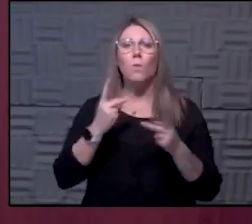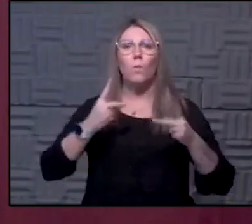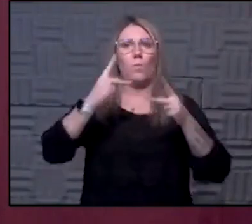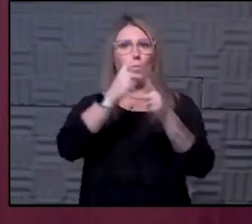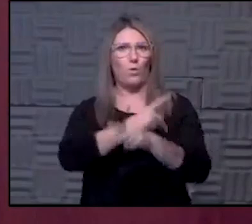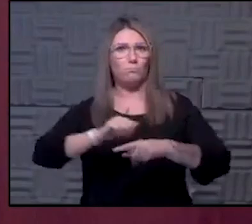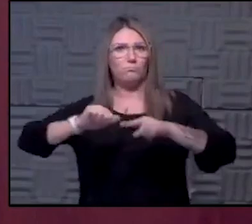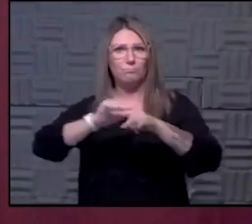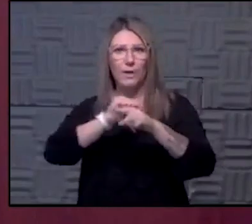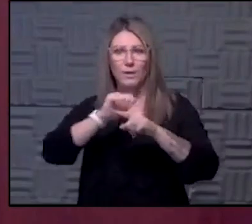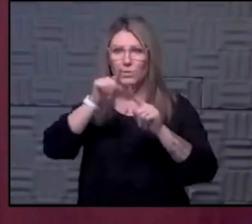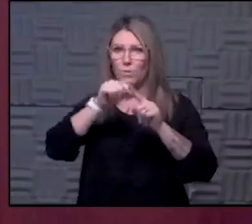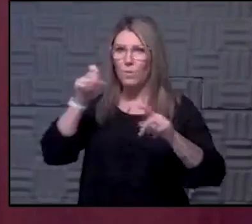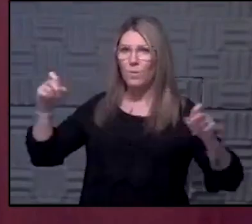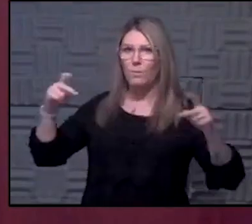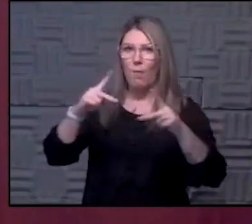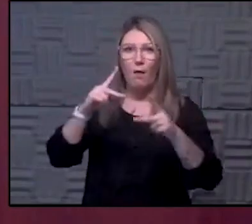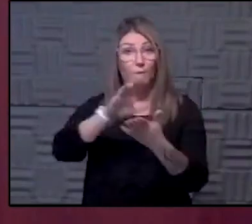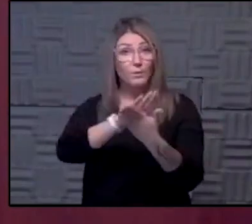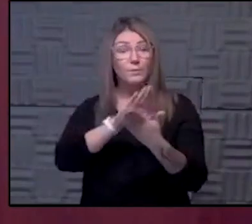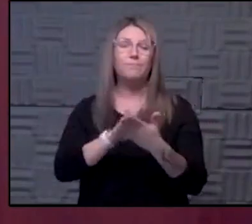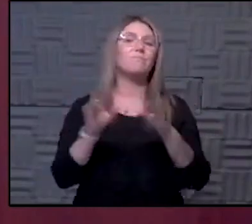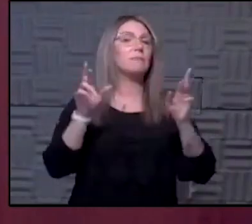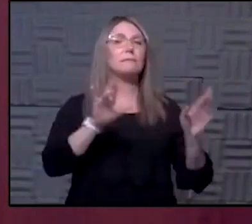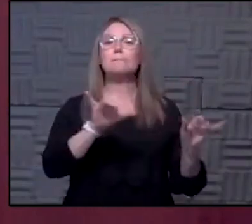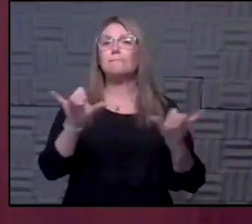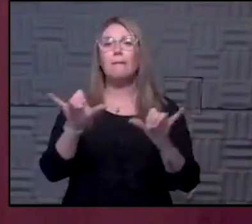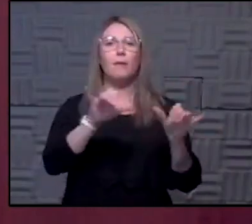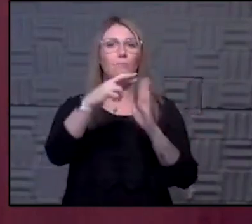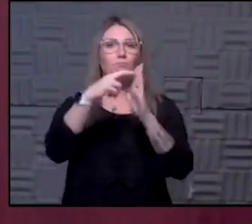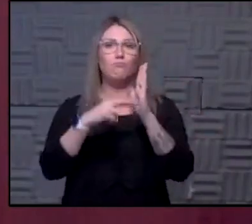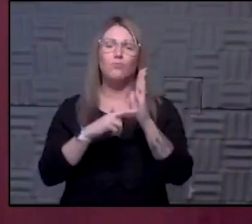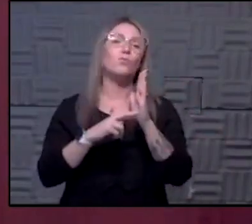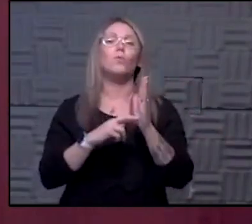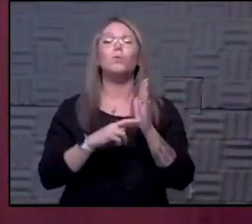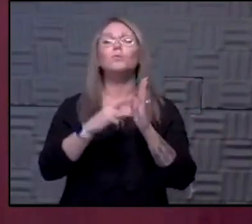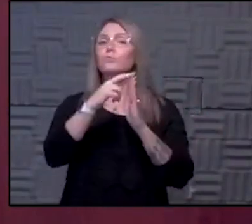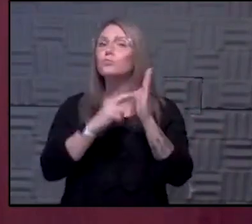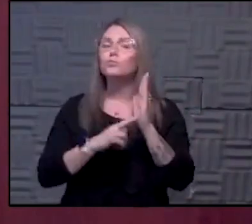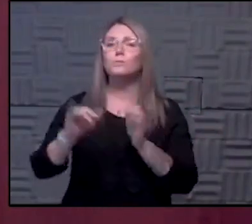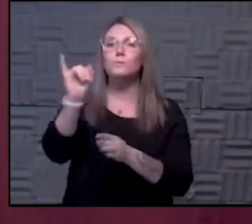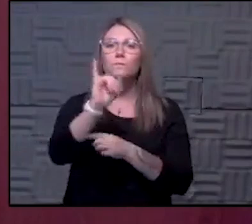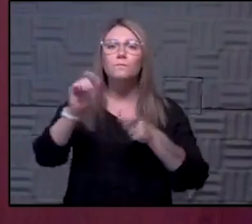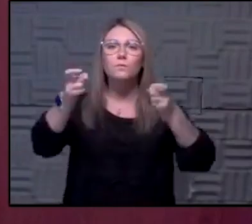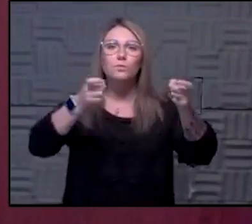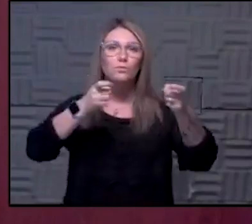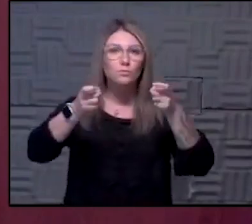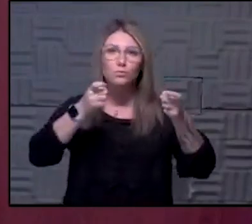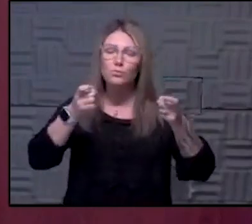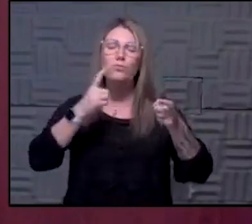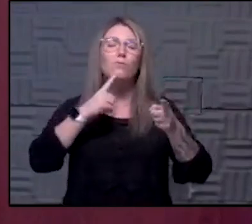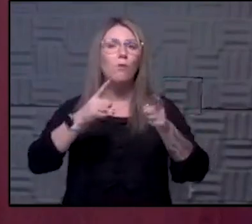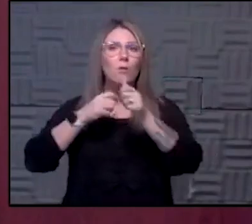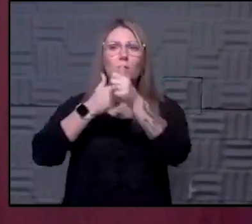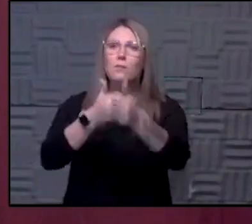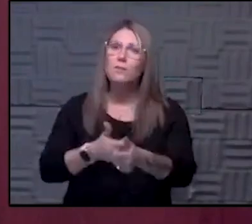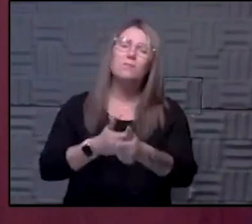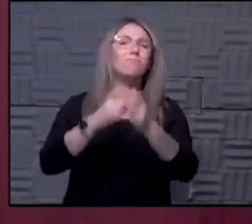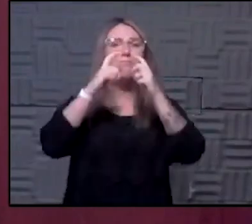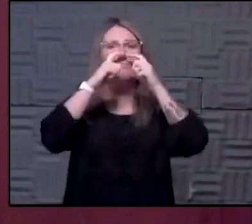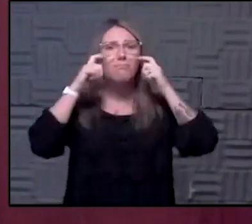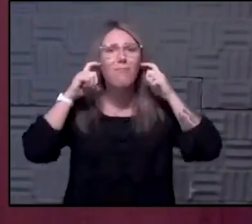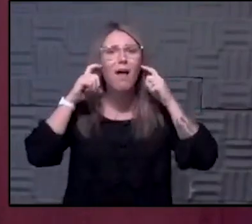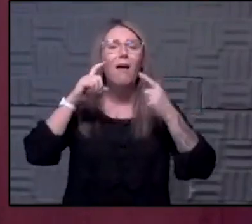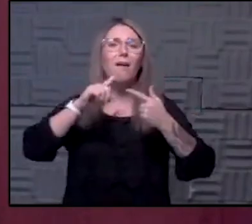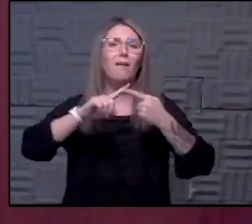re-enter? You bet. I think it's the same rules we know. The rules of infection control travel with you wherever you go. Wear a mask, keep your